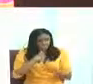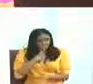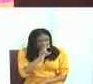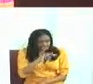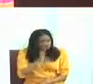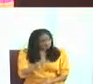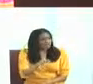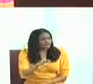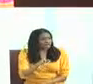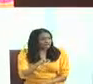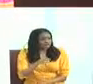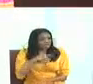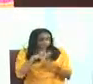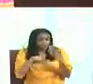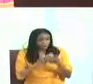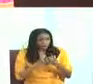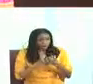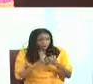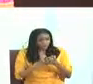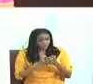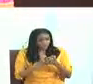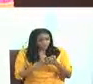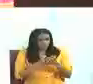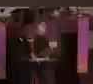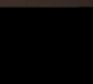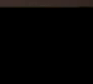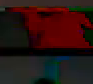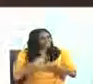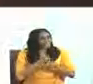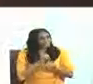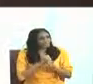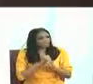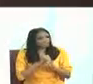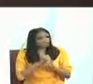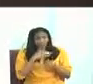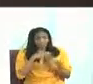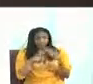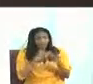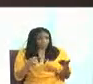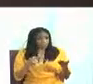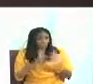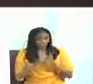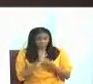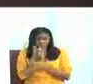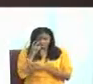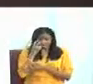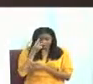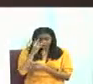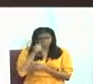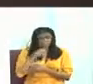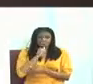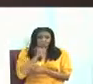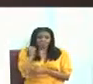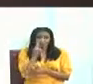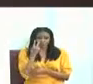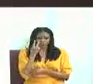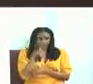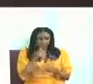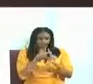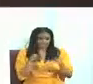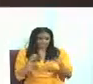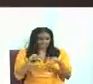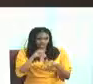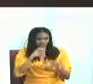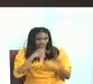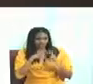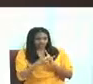missteps that I have made, those things that I have been blinded by and not always seen from a spiritual side.